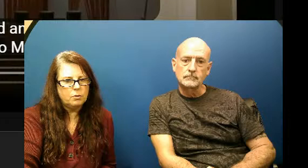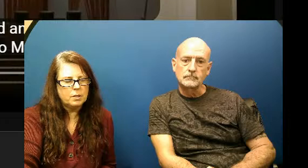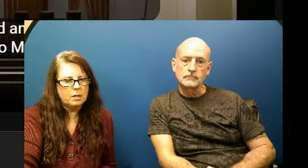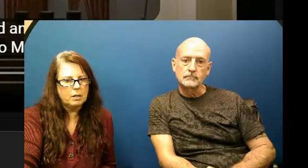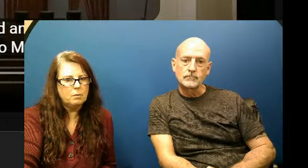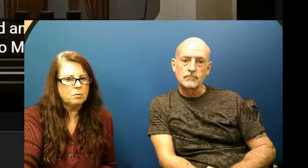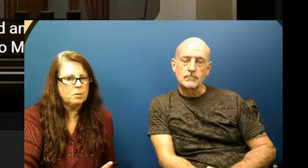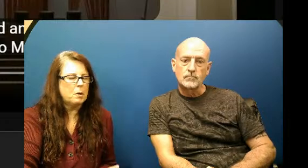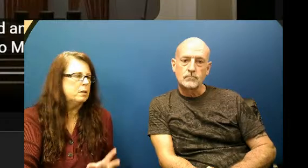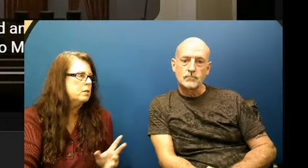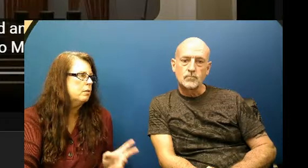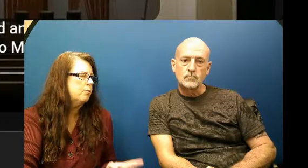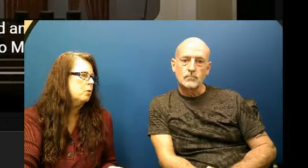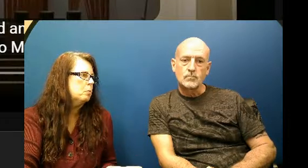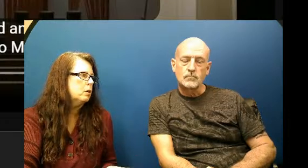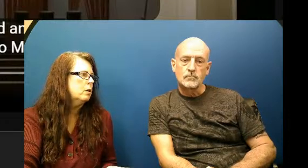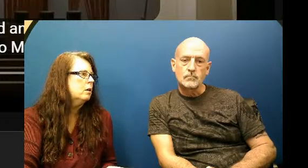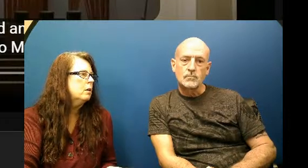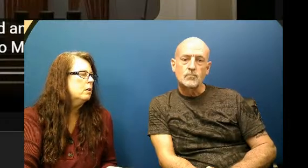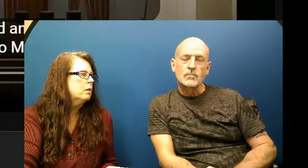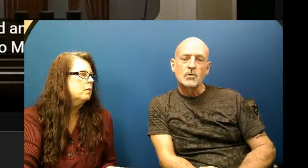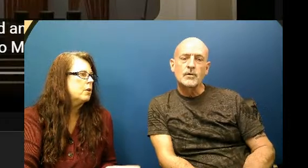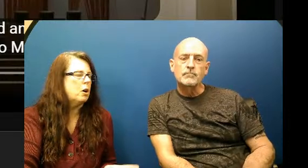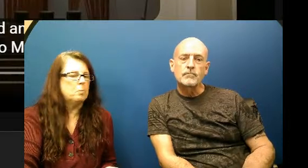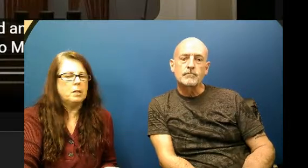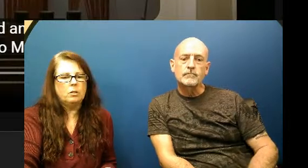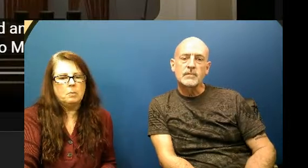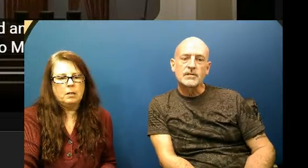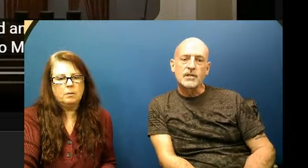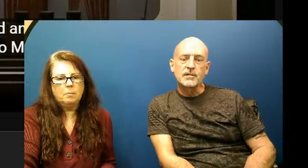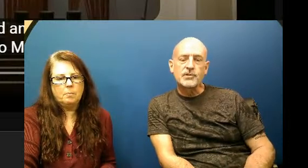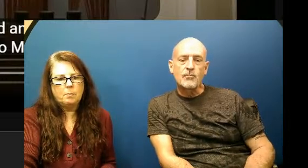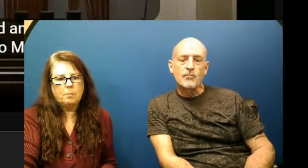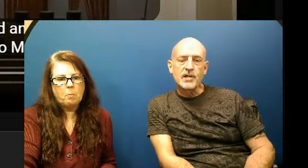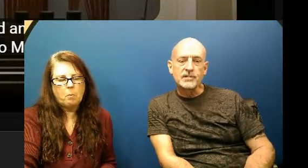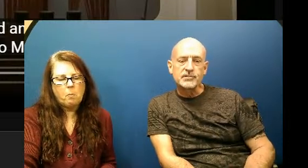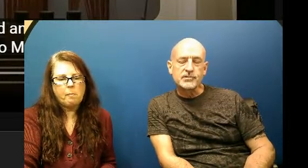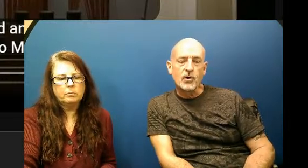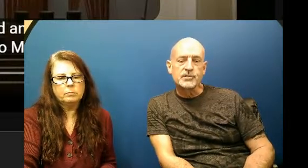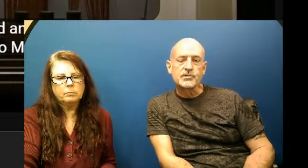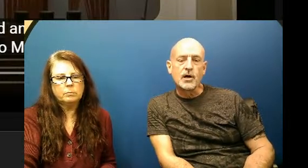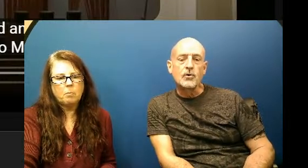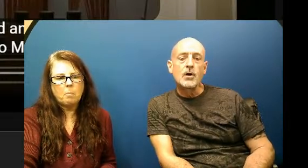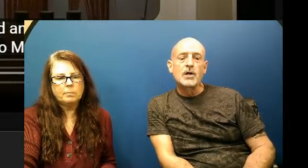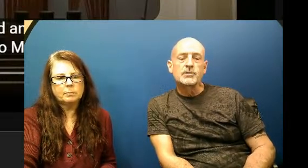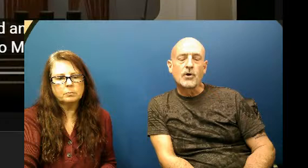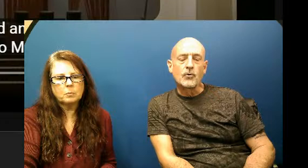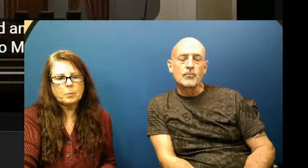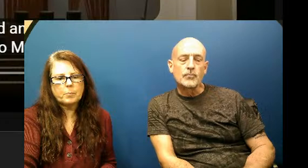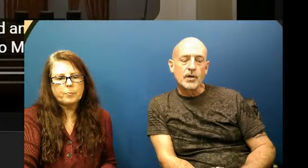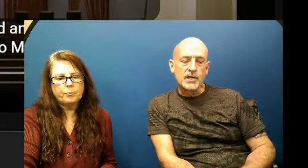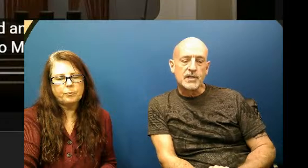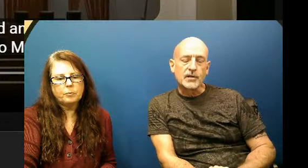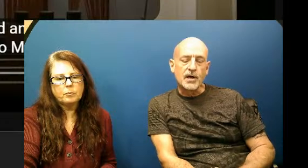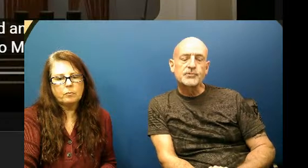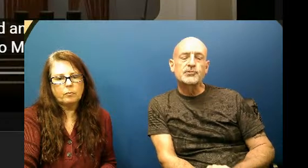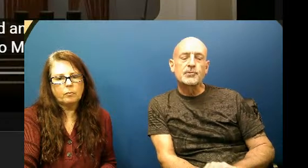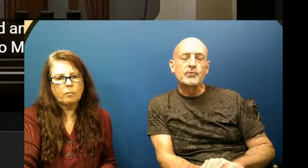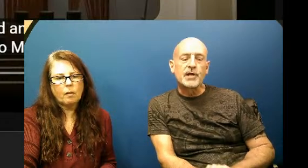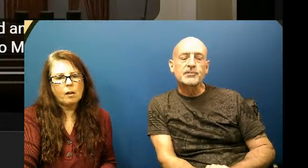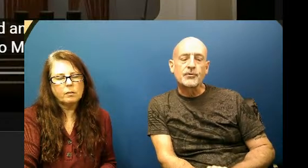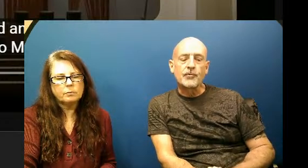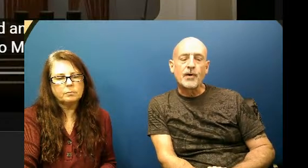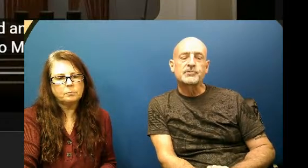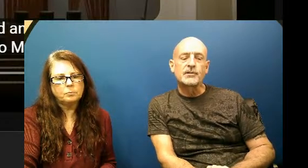person using. He was responding to the former comment you made. In some ways, yes. In some ways, no. So again, the